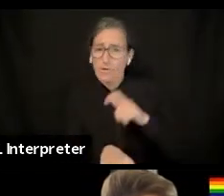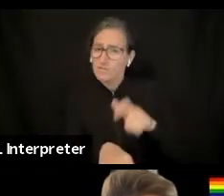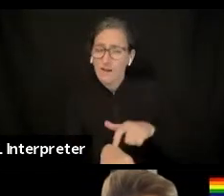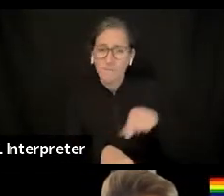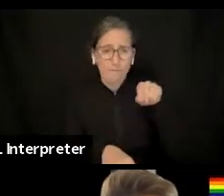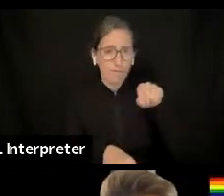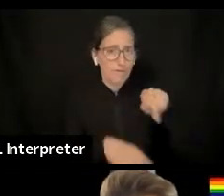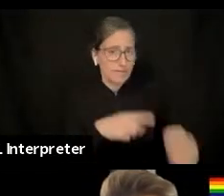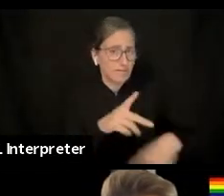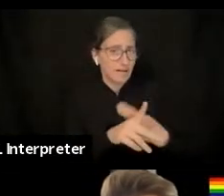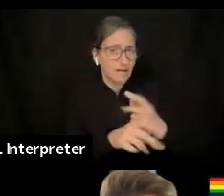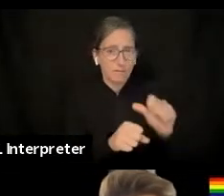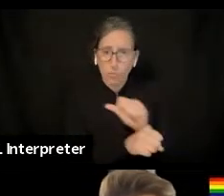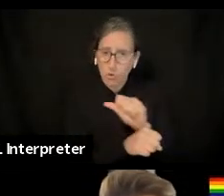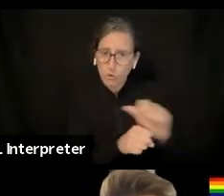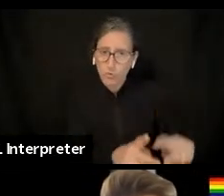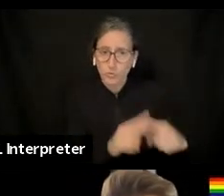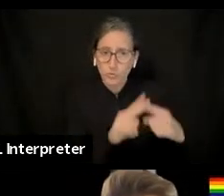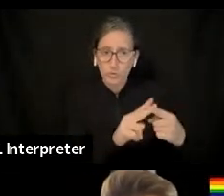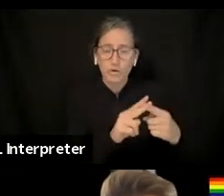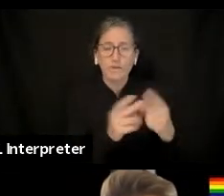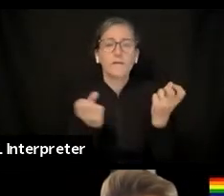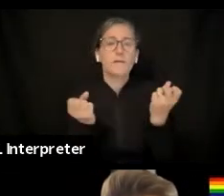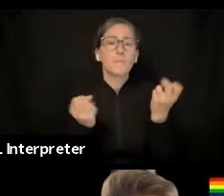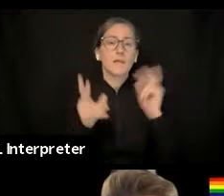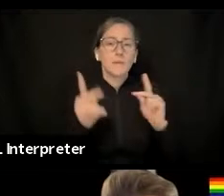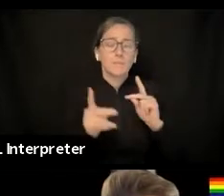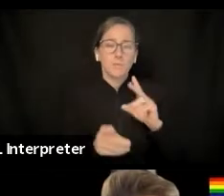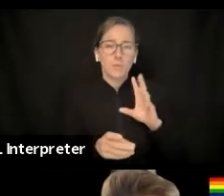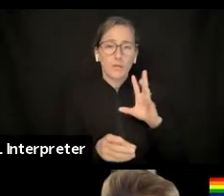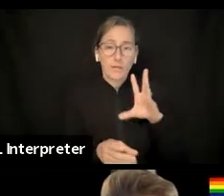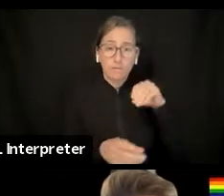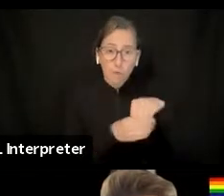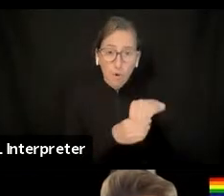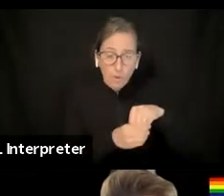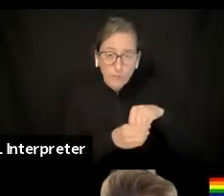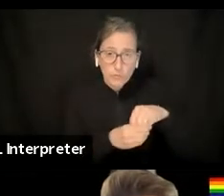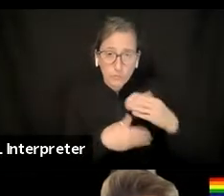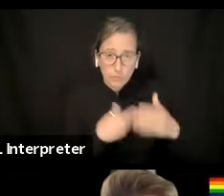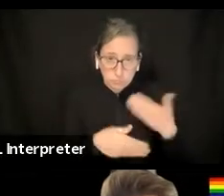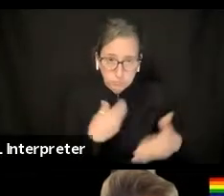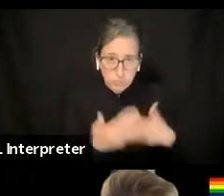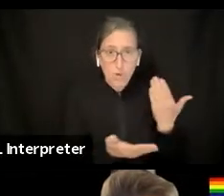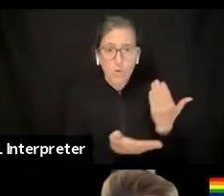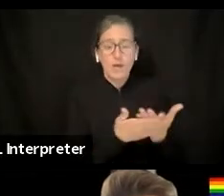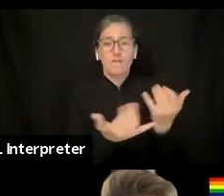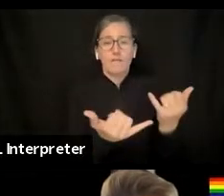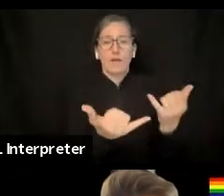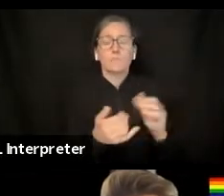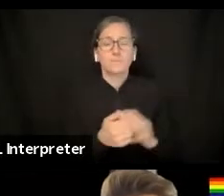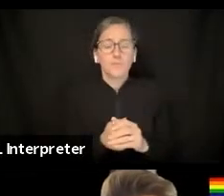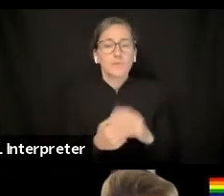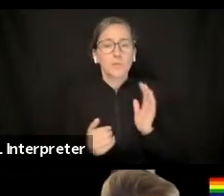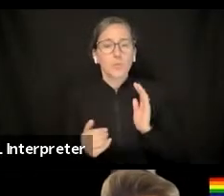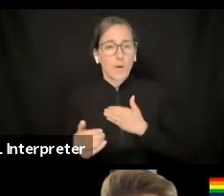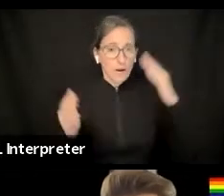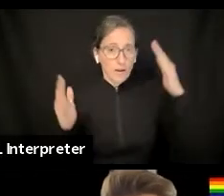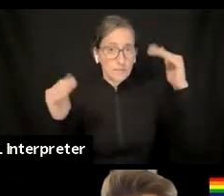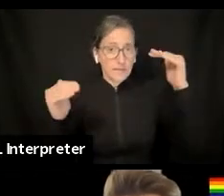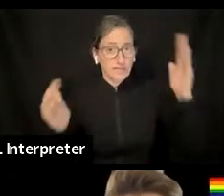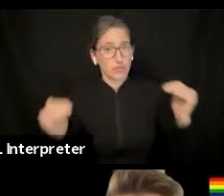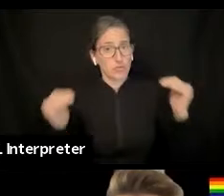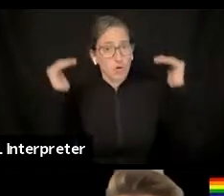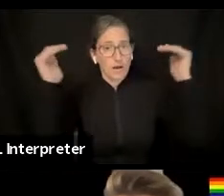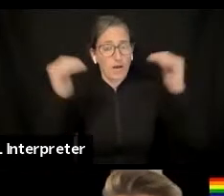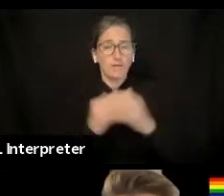work of a lot of people, and you'll hear about that today. And expectations are high. I'm here to let you know that the City